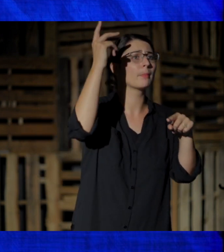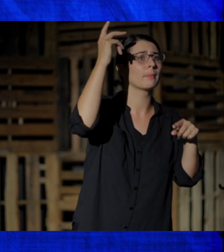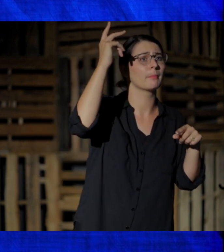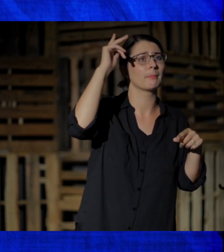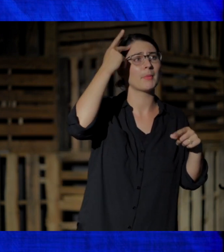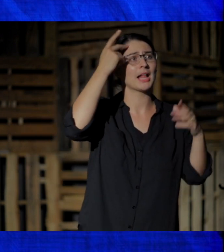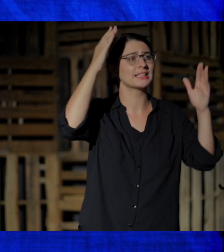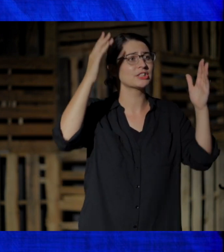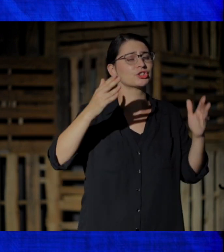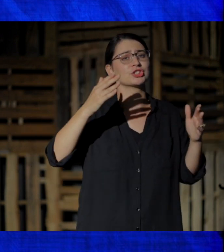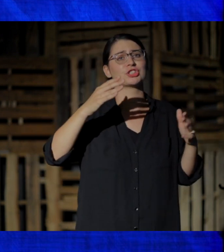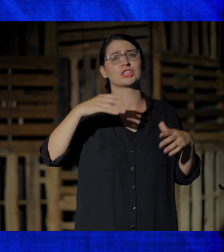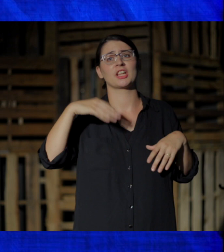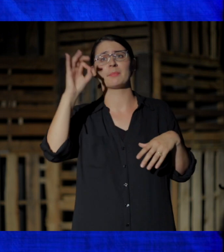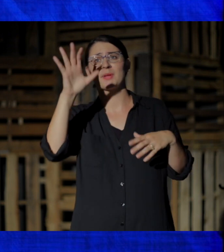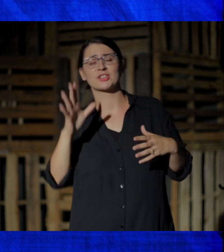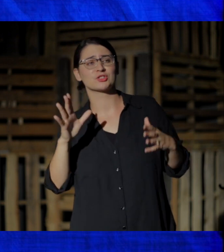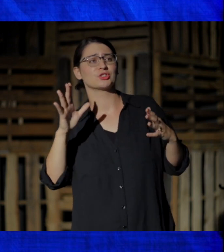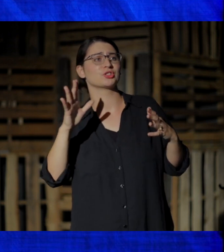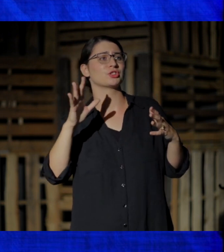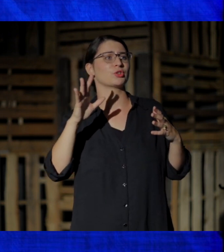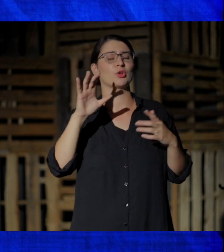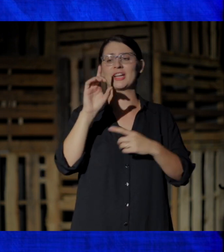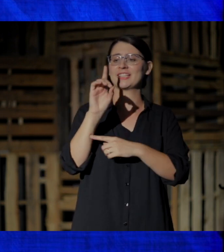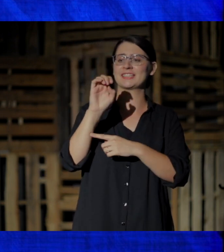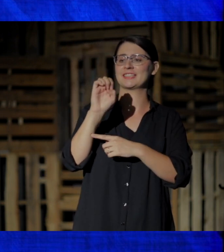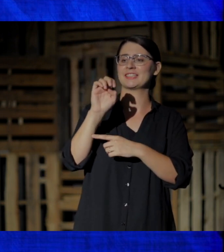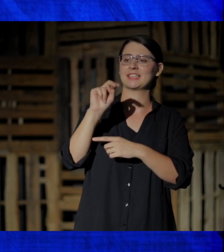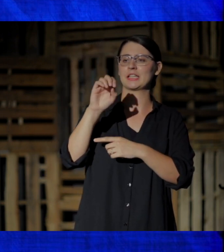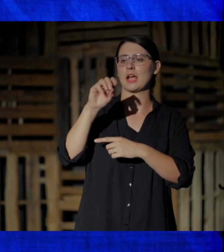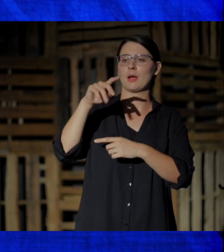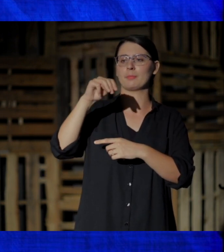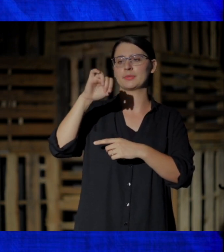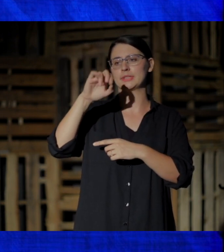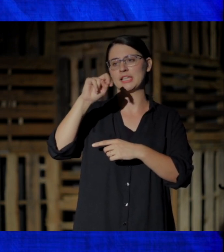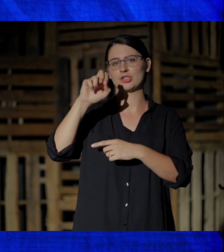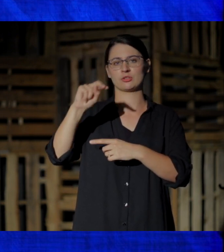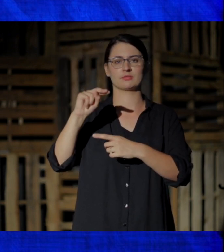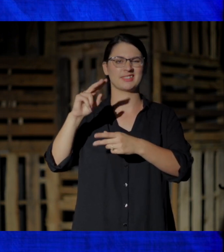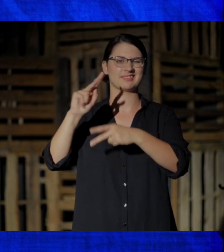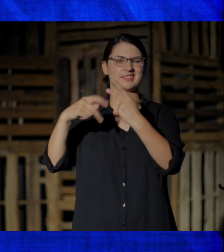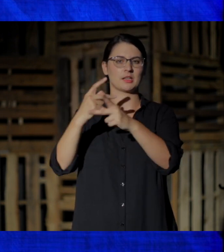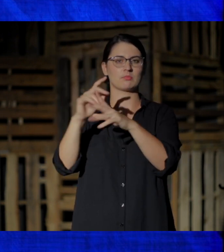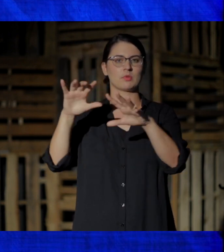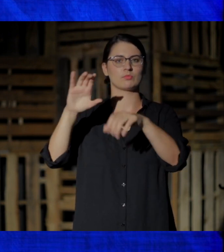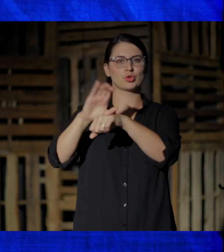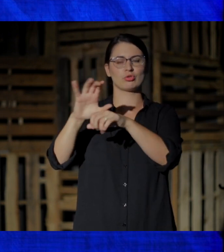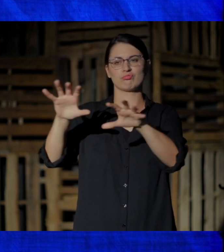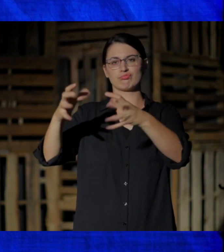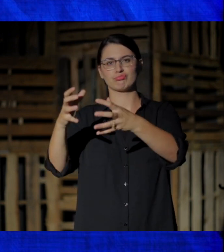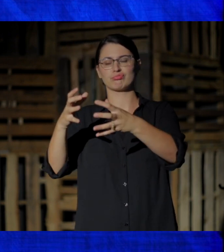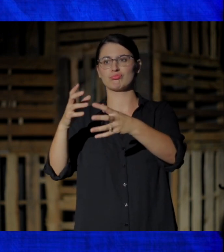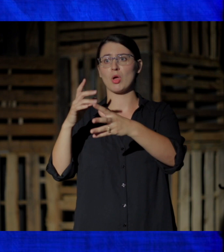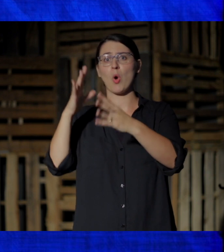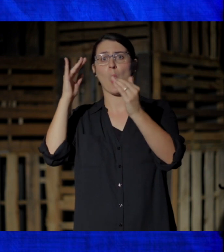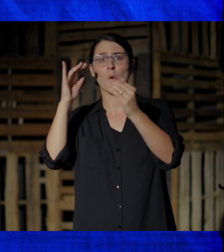that's where my grandparents went. The body of Christ is in us held together by a